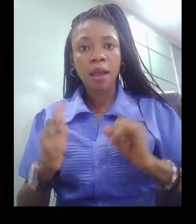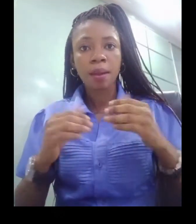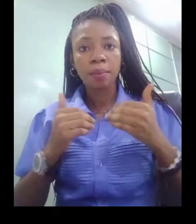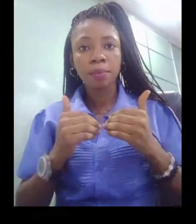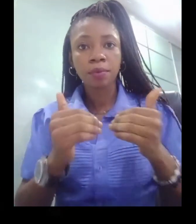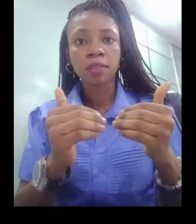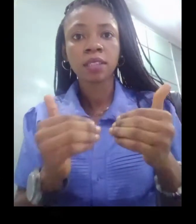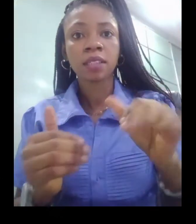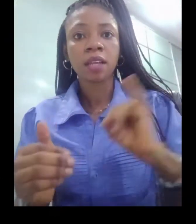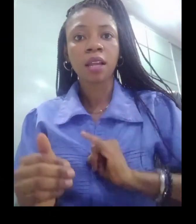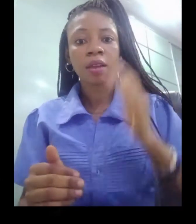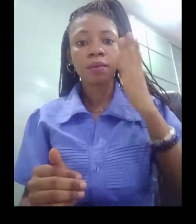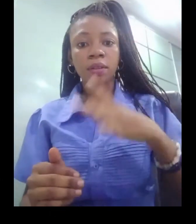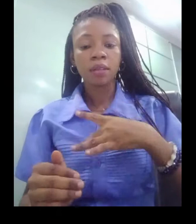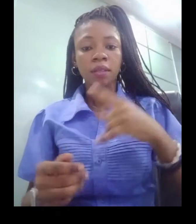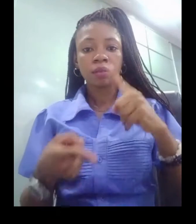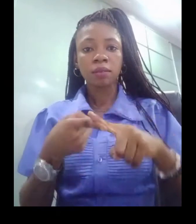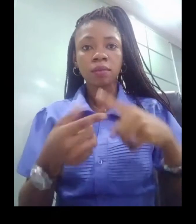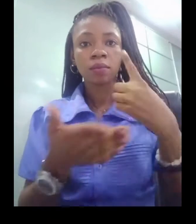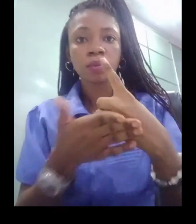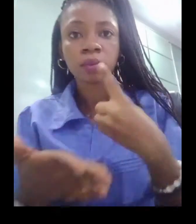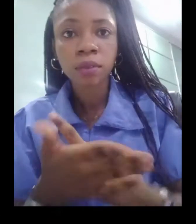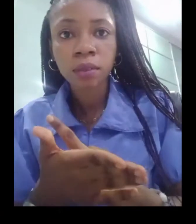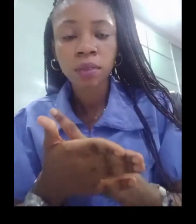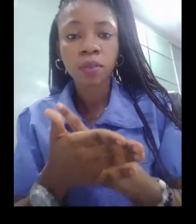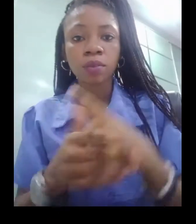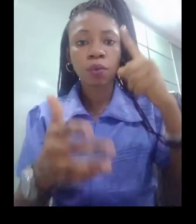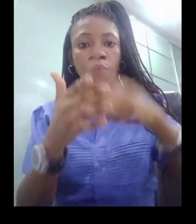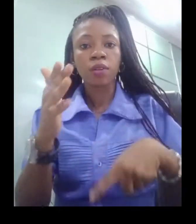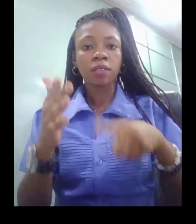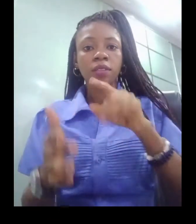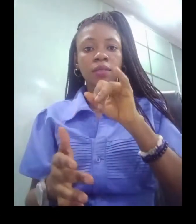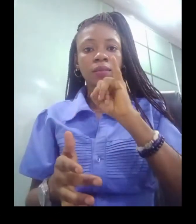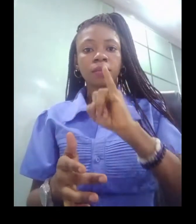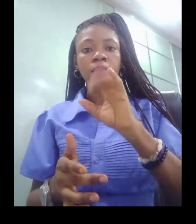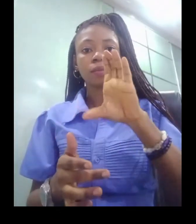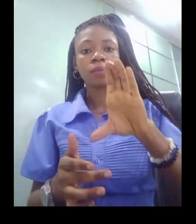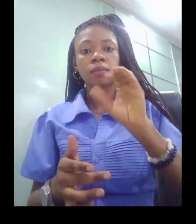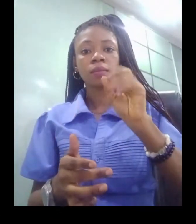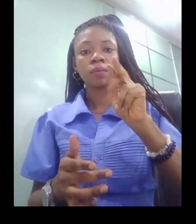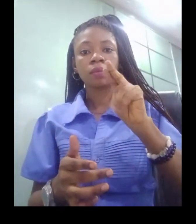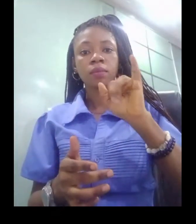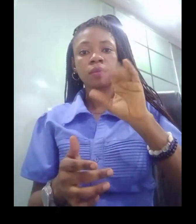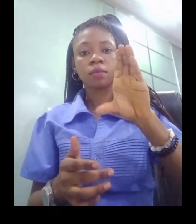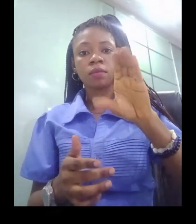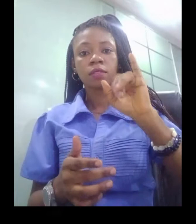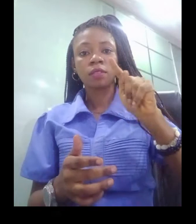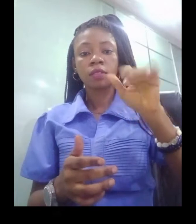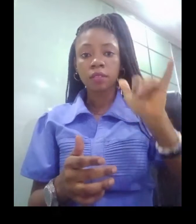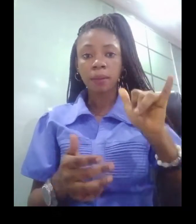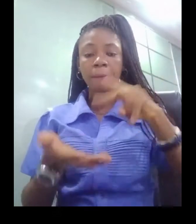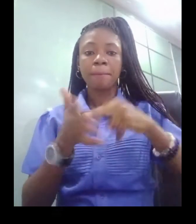discuss what iconicity means, or at least explain it a little bit further. My